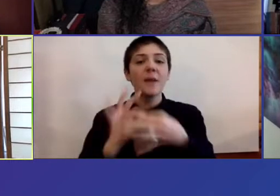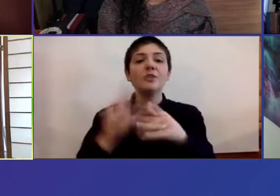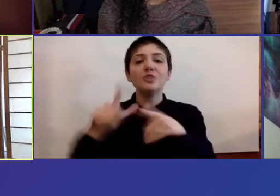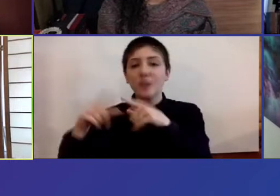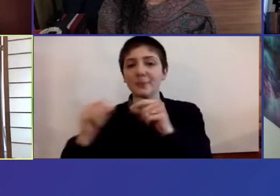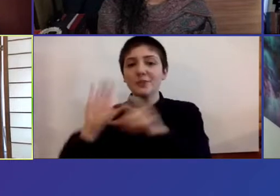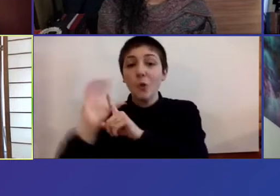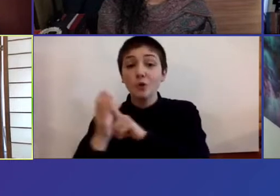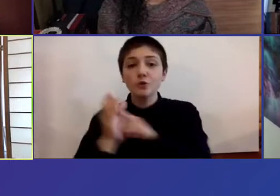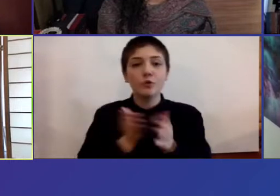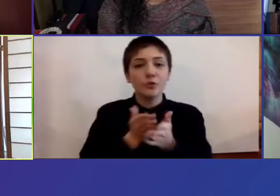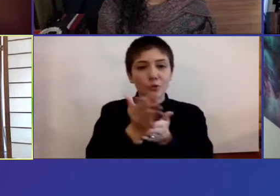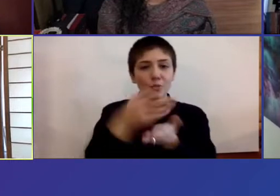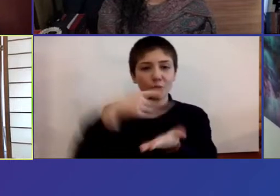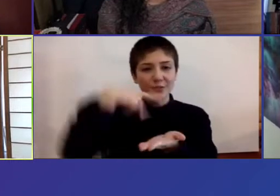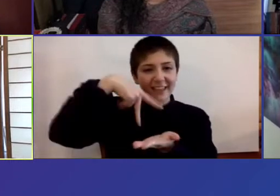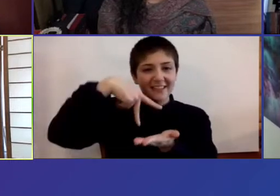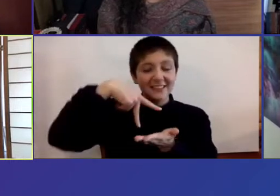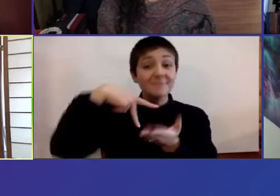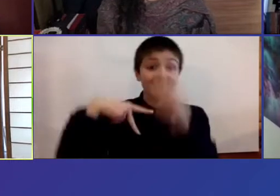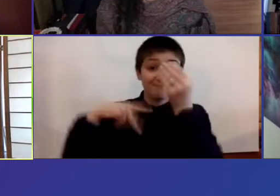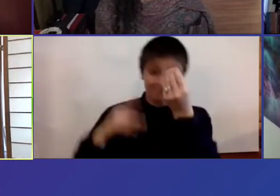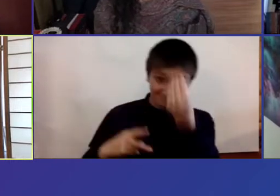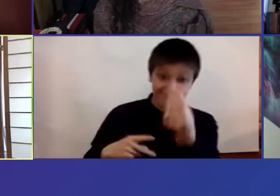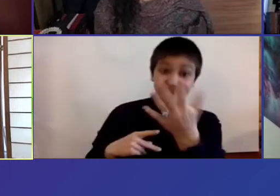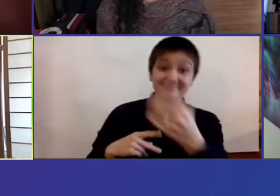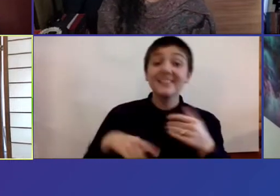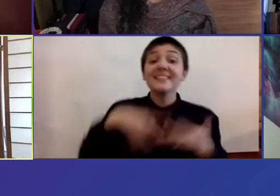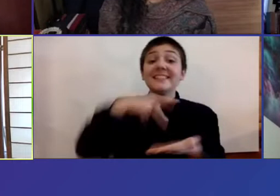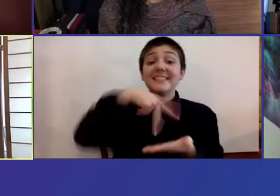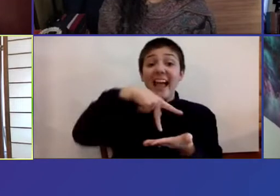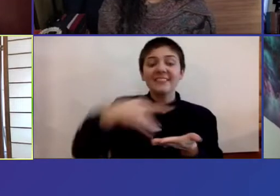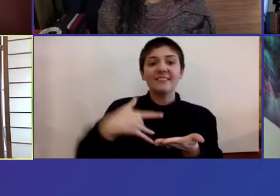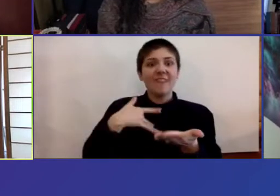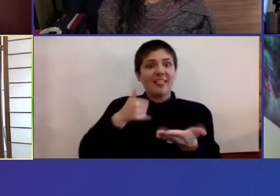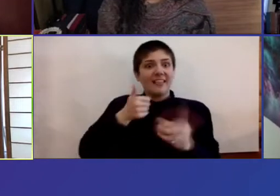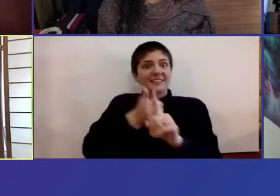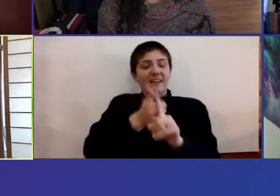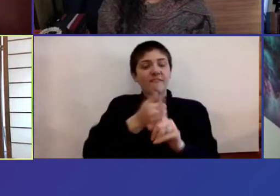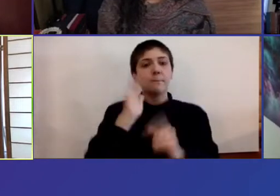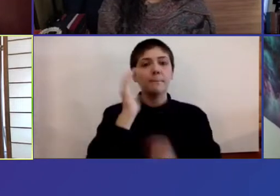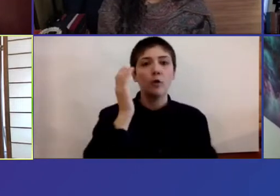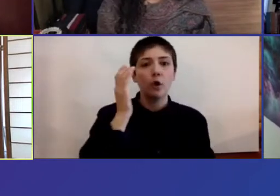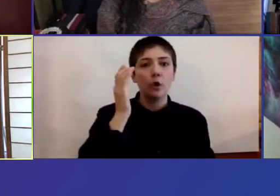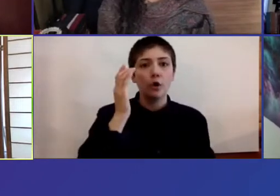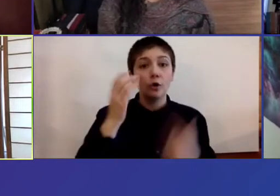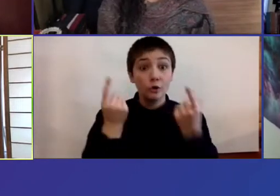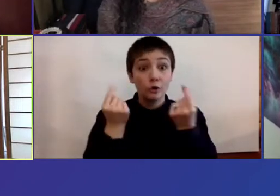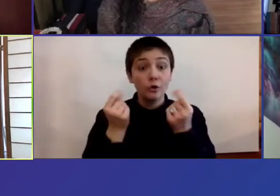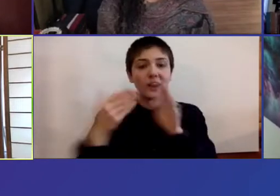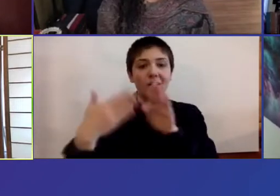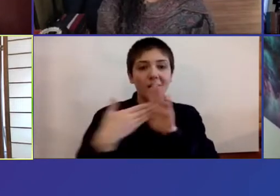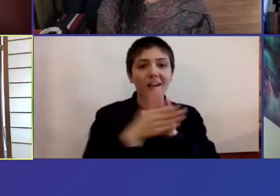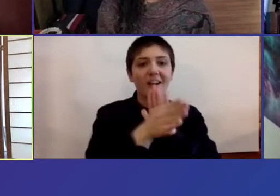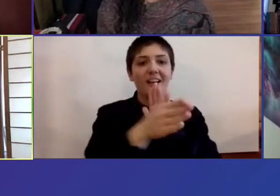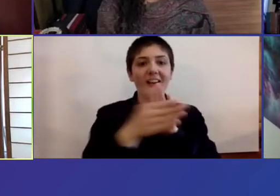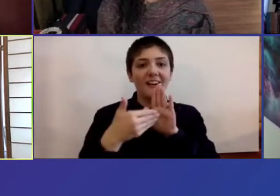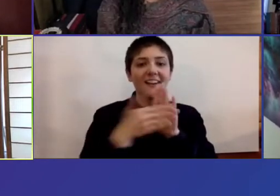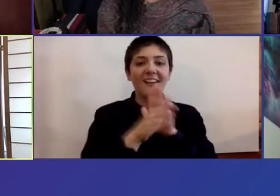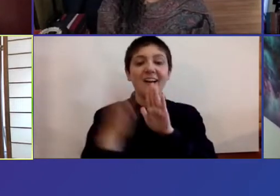mirror that reflects the various cultural elements, including